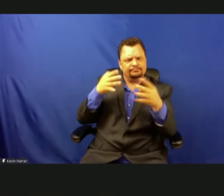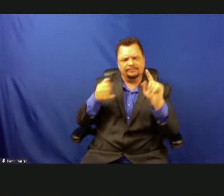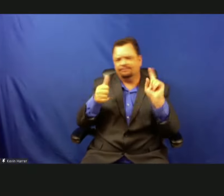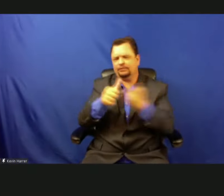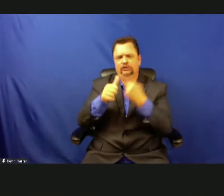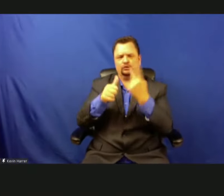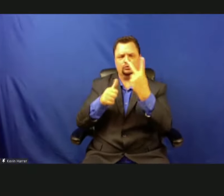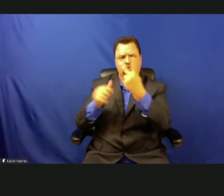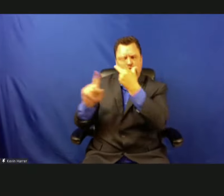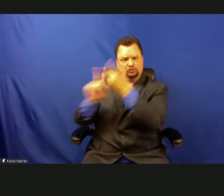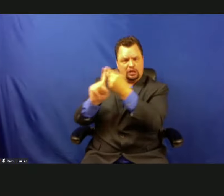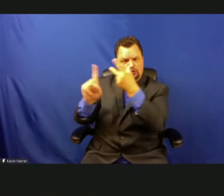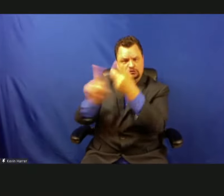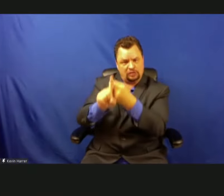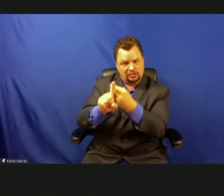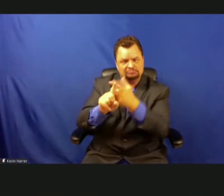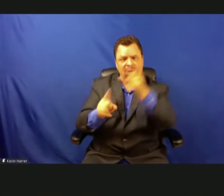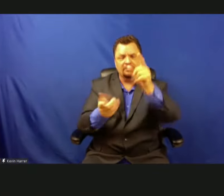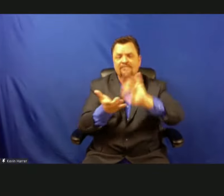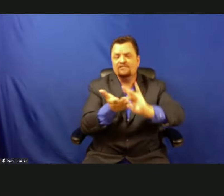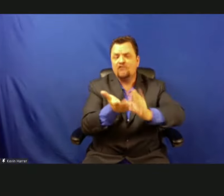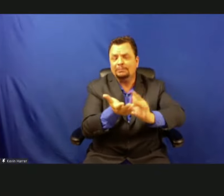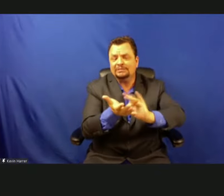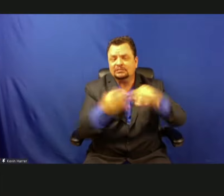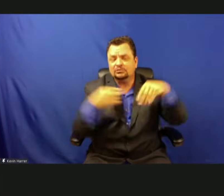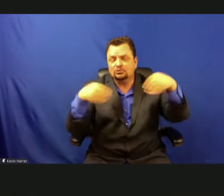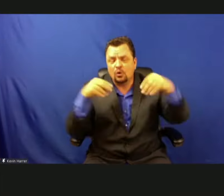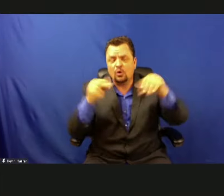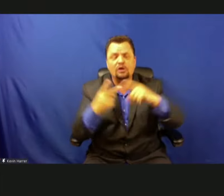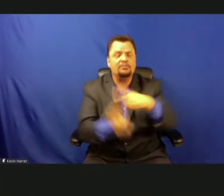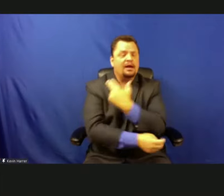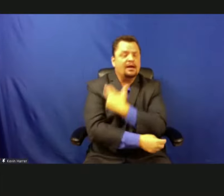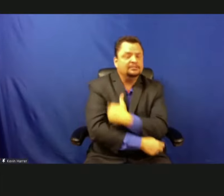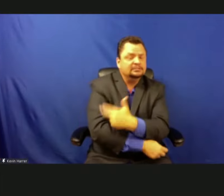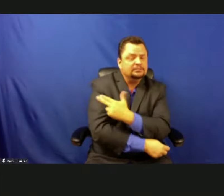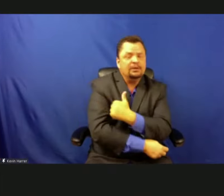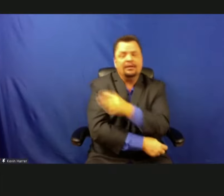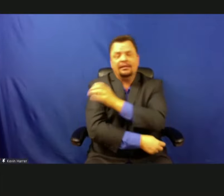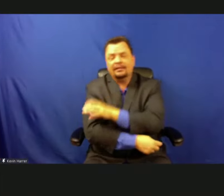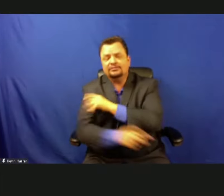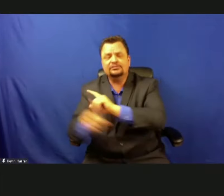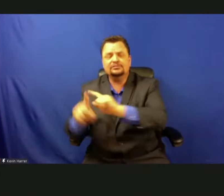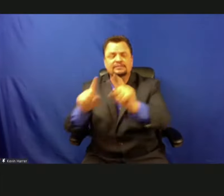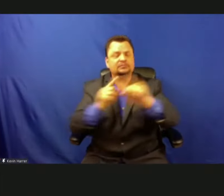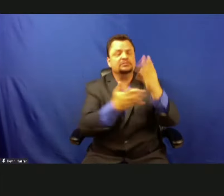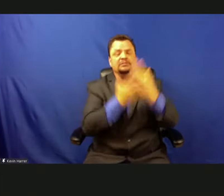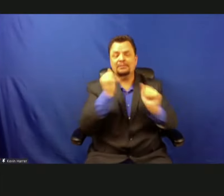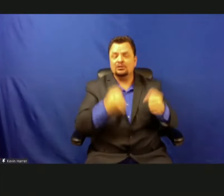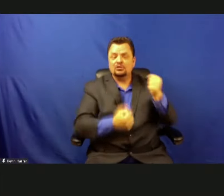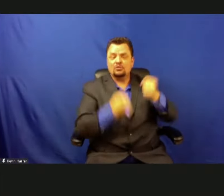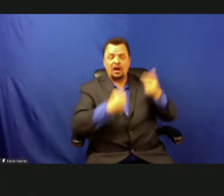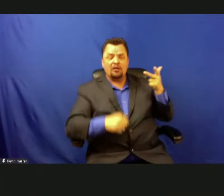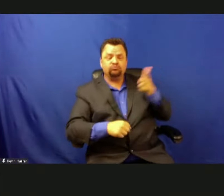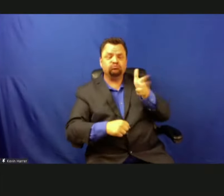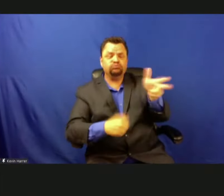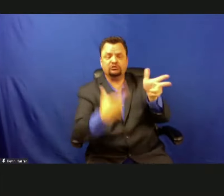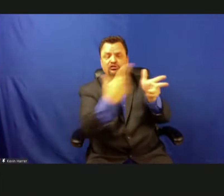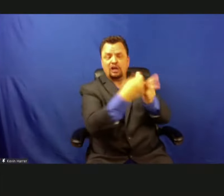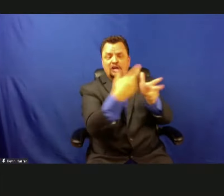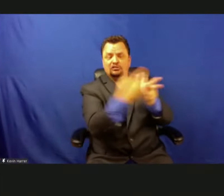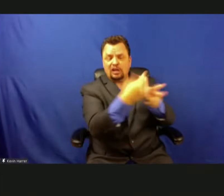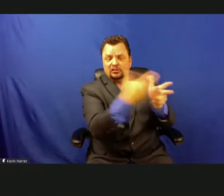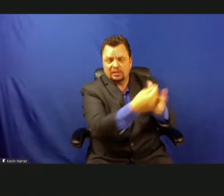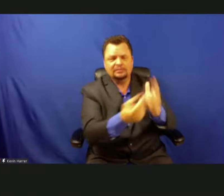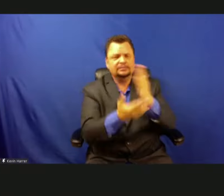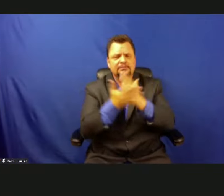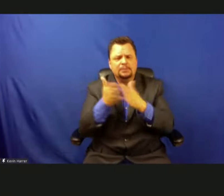sites, doctors. At this point, there will be plans for small to mid-scale drive-through sites in major metropolitan areas. If